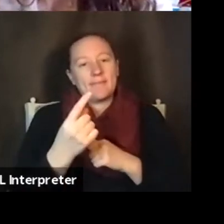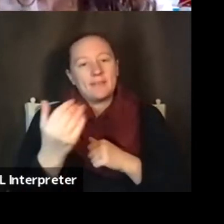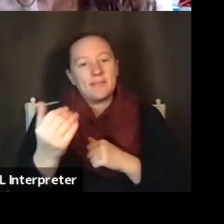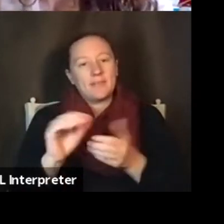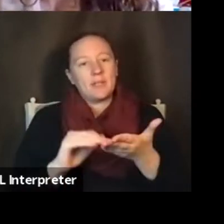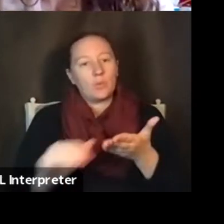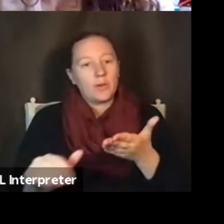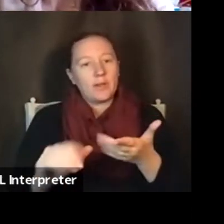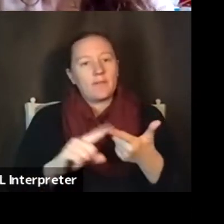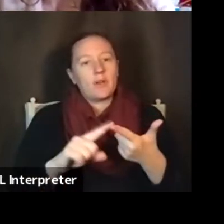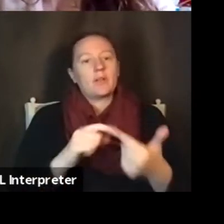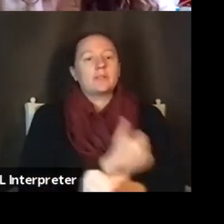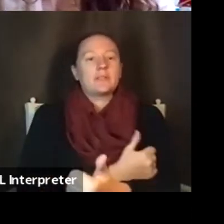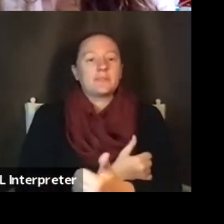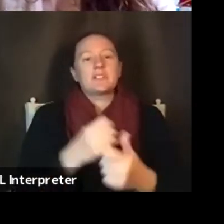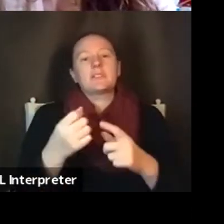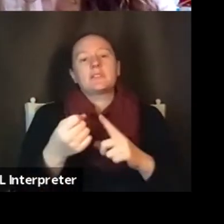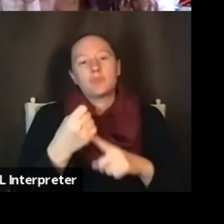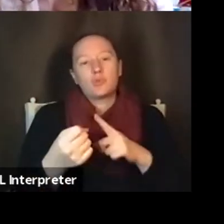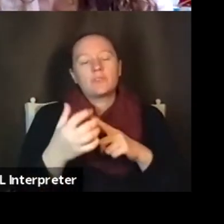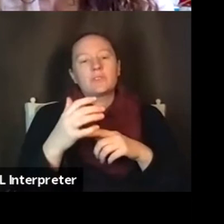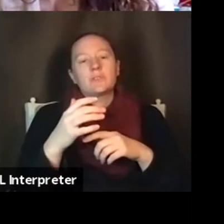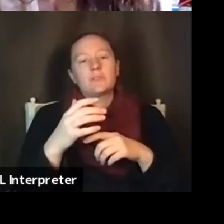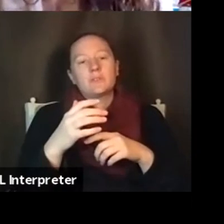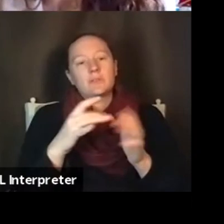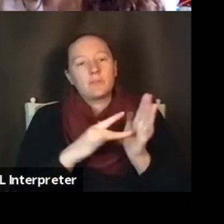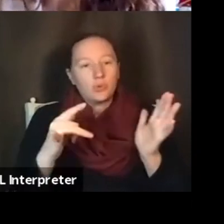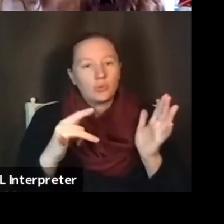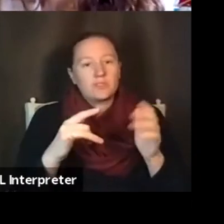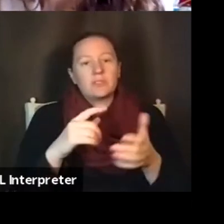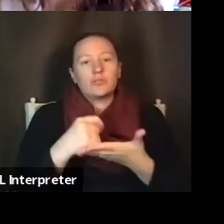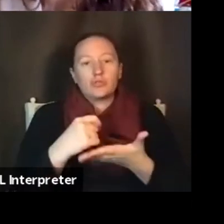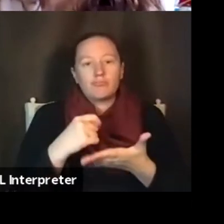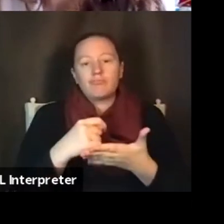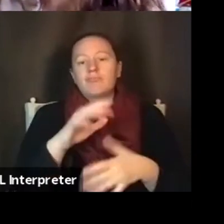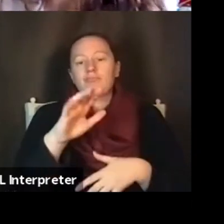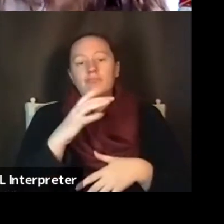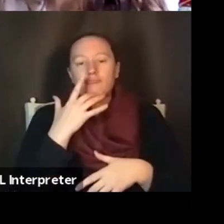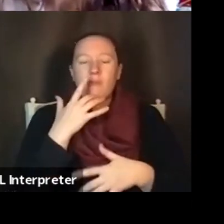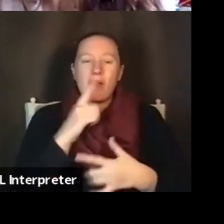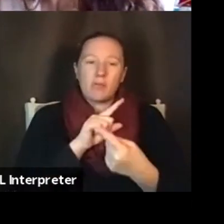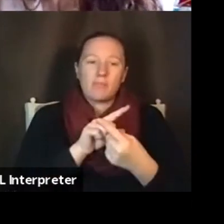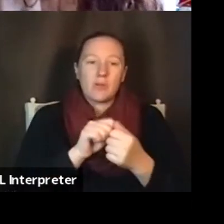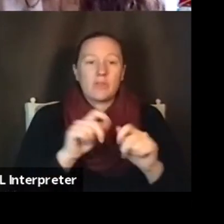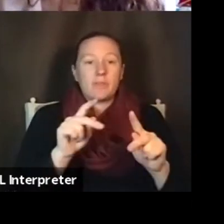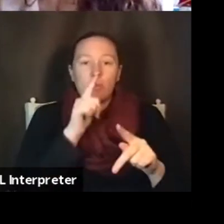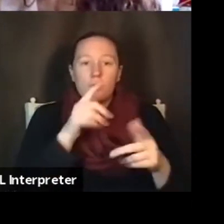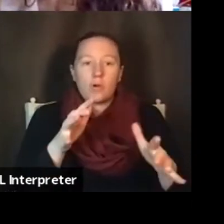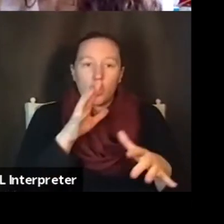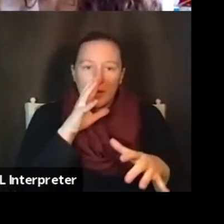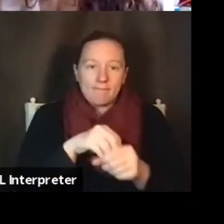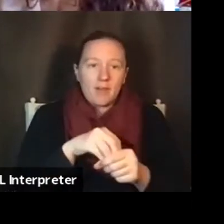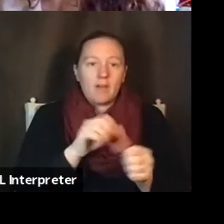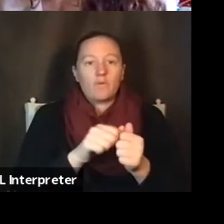use treatment. And then instead meet with people that hadn't been engaged in those other